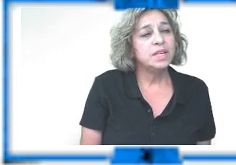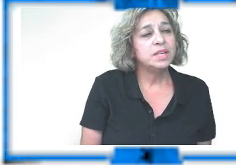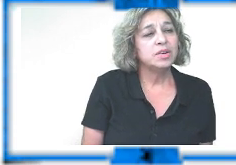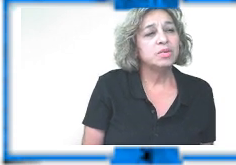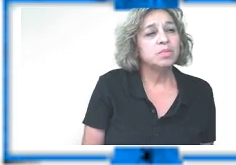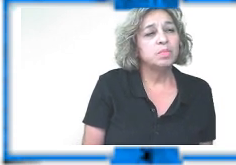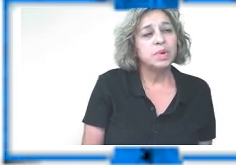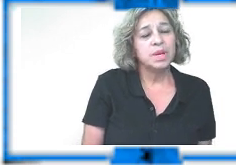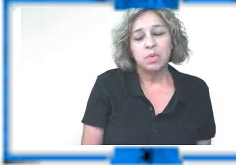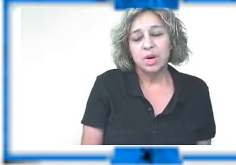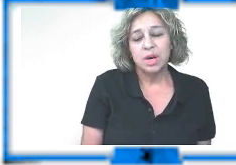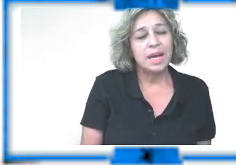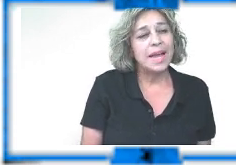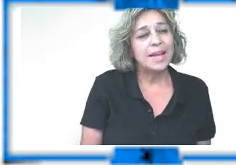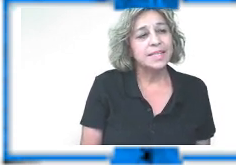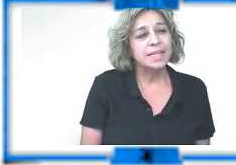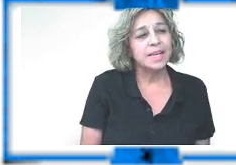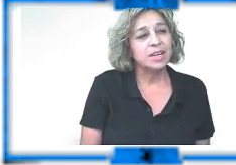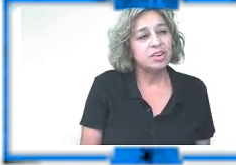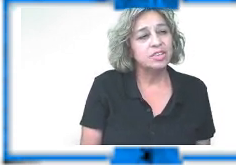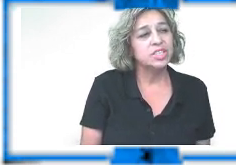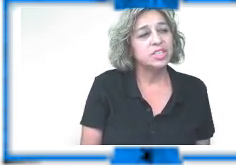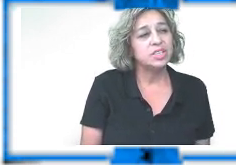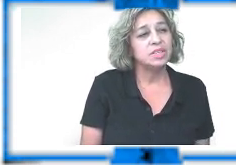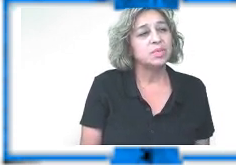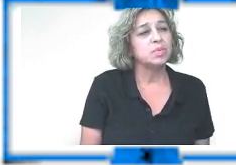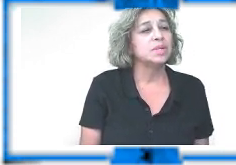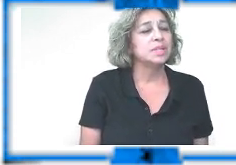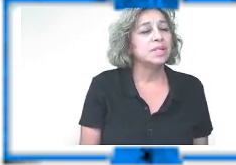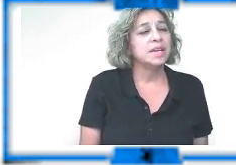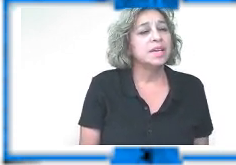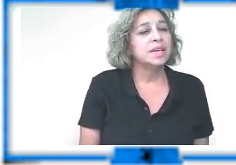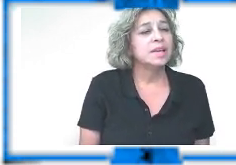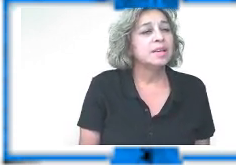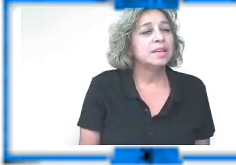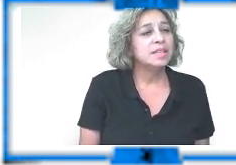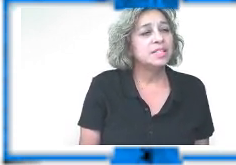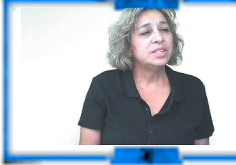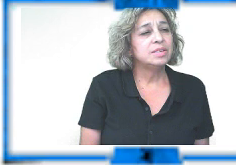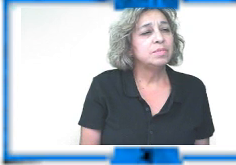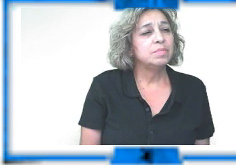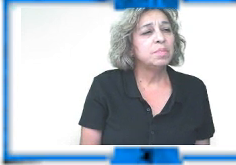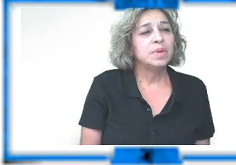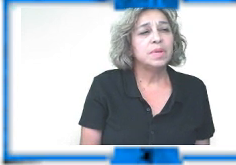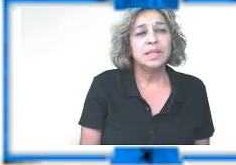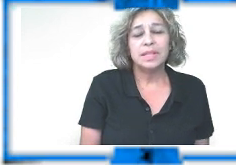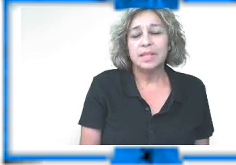We need to go bring more light and conscience to this world.